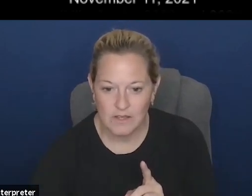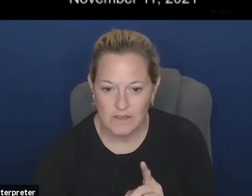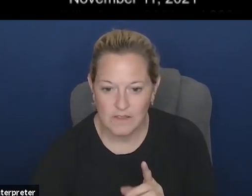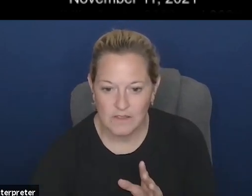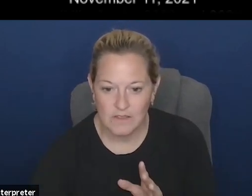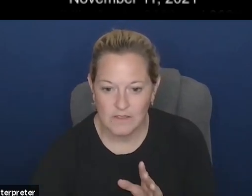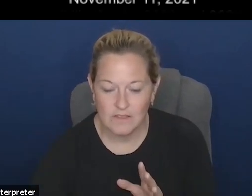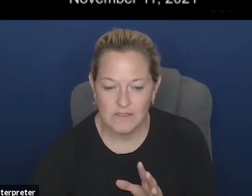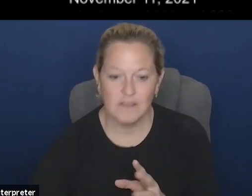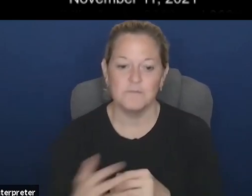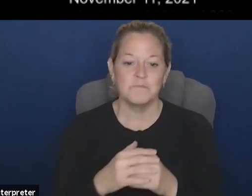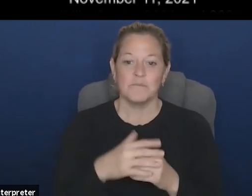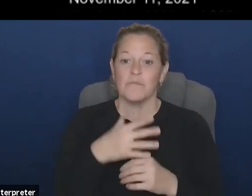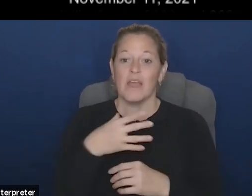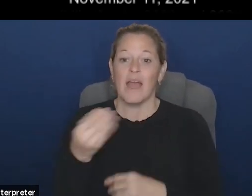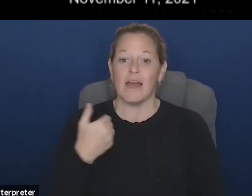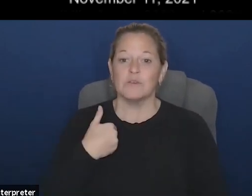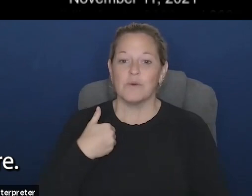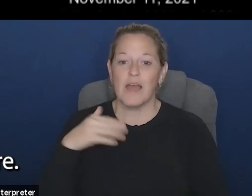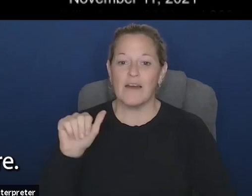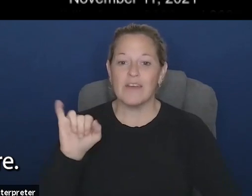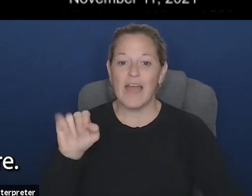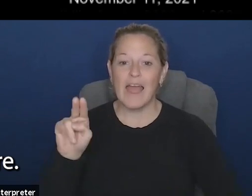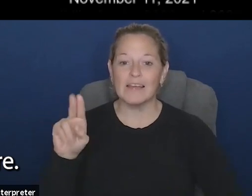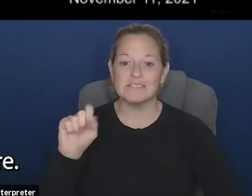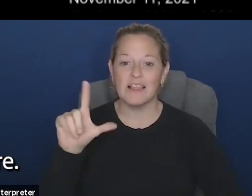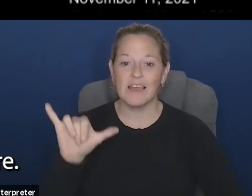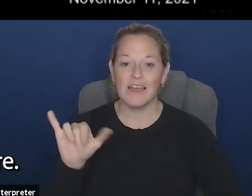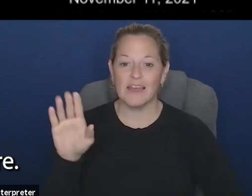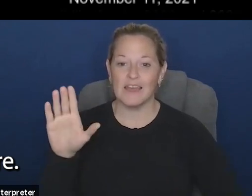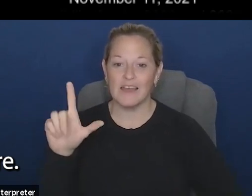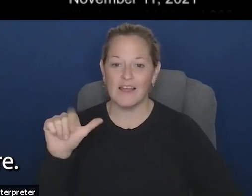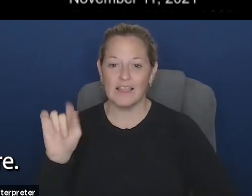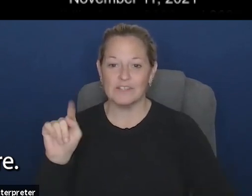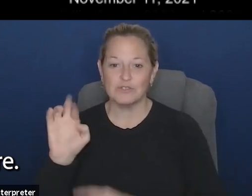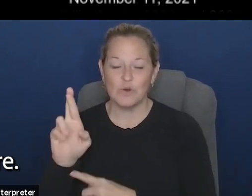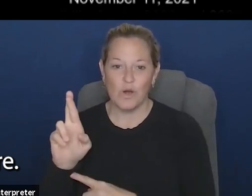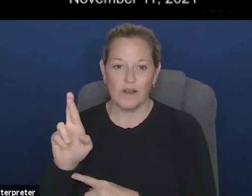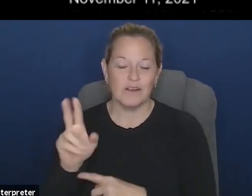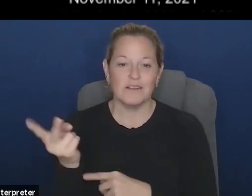and educator specializing in access for all. Thank you both so much for being here.